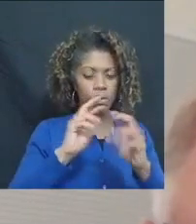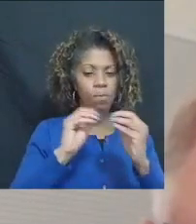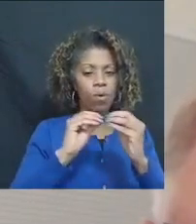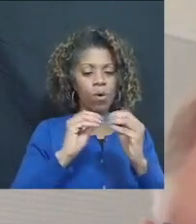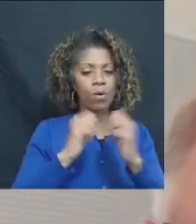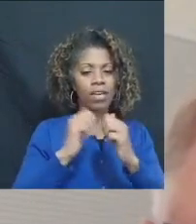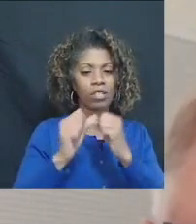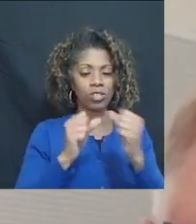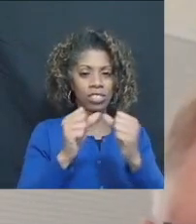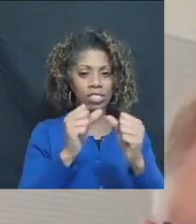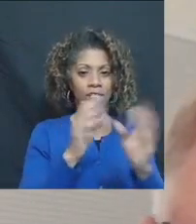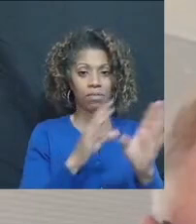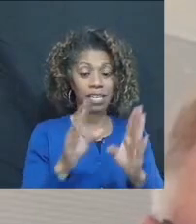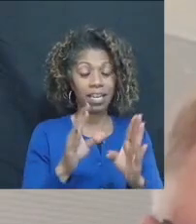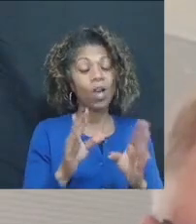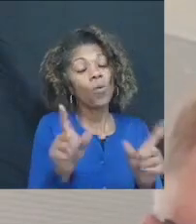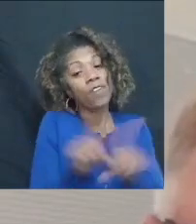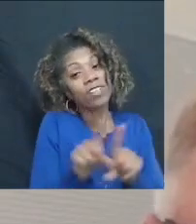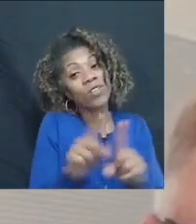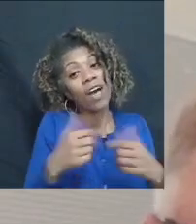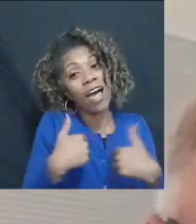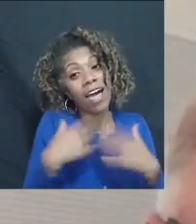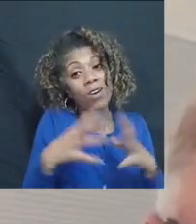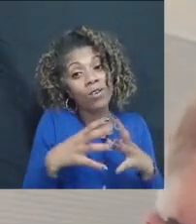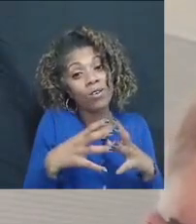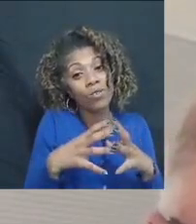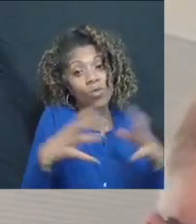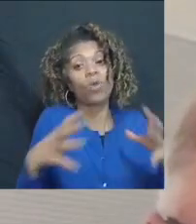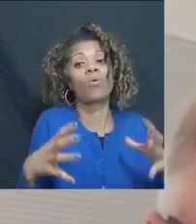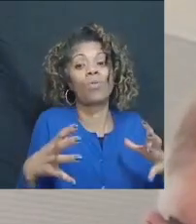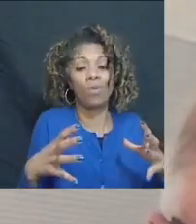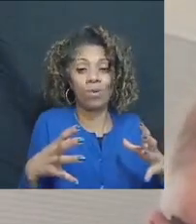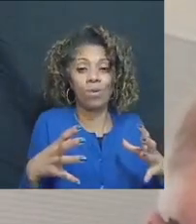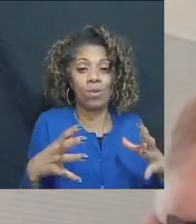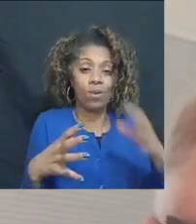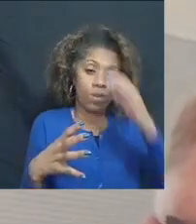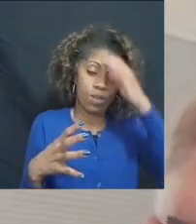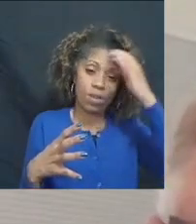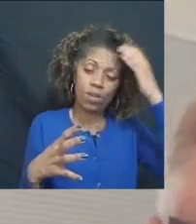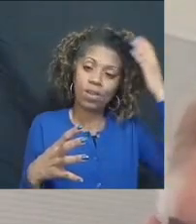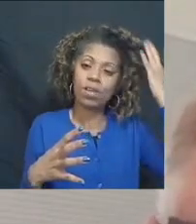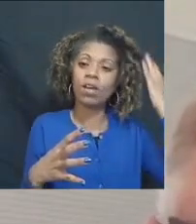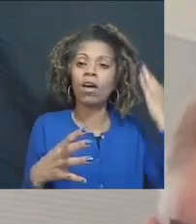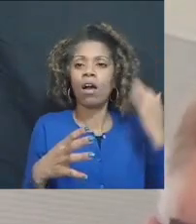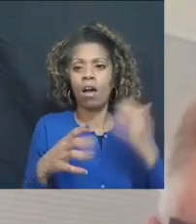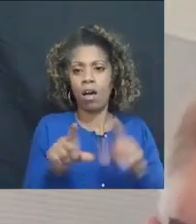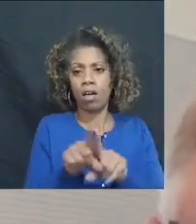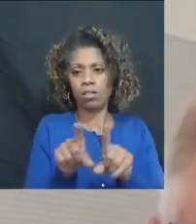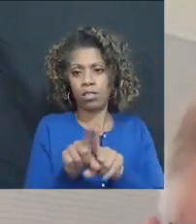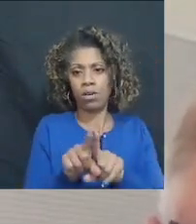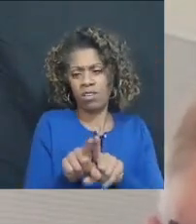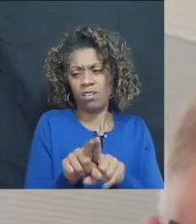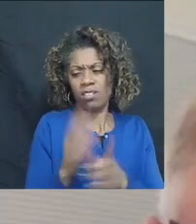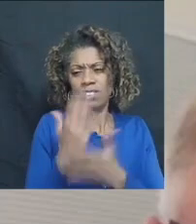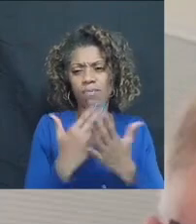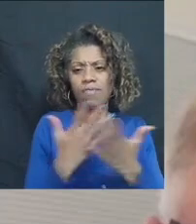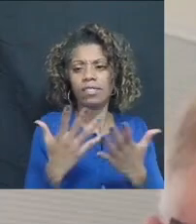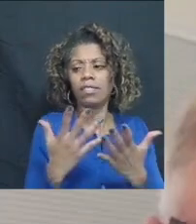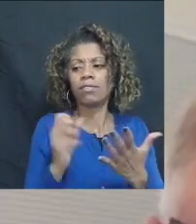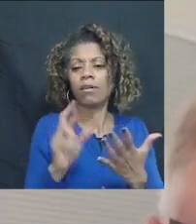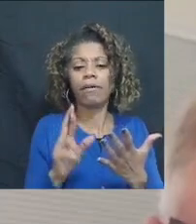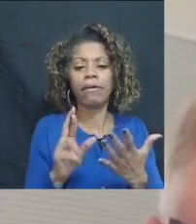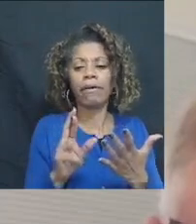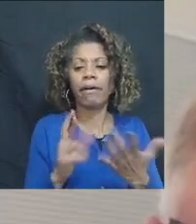remarkable growth. I mean, the foundation, part of this is being driven by the needs of public health. There's no question.